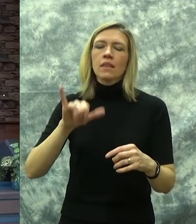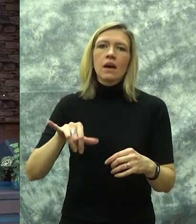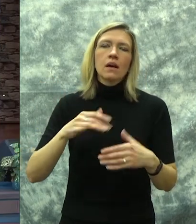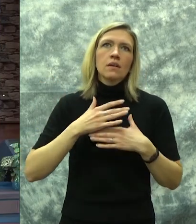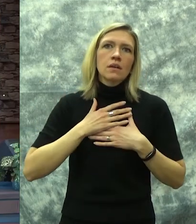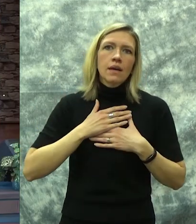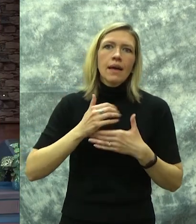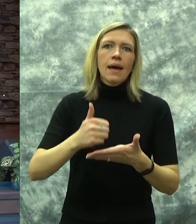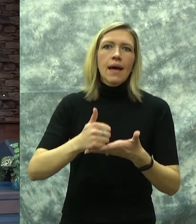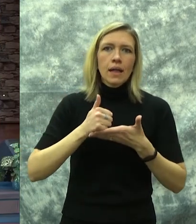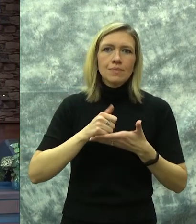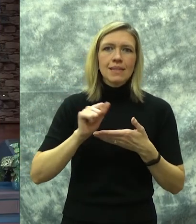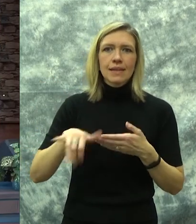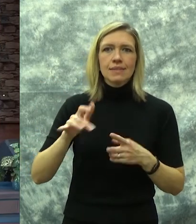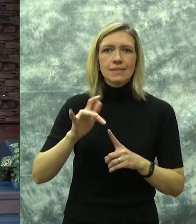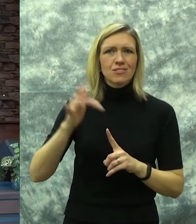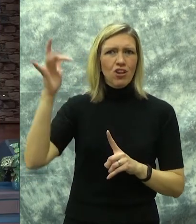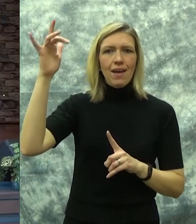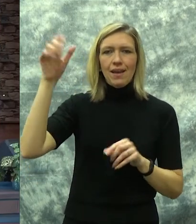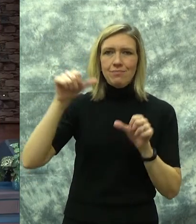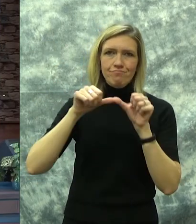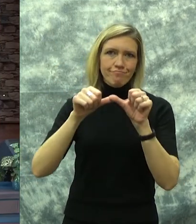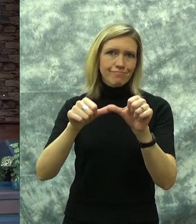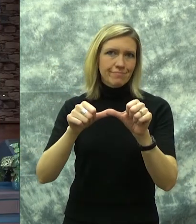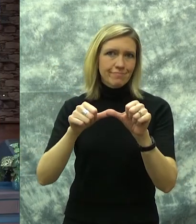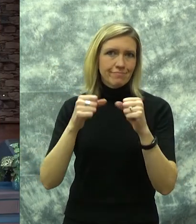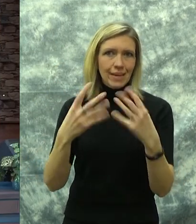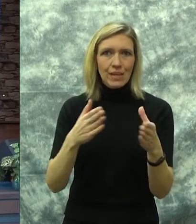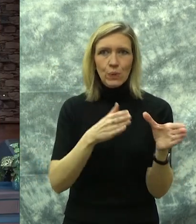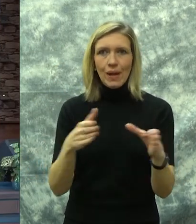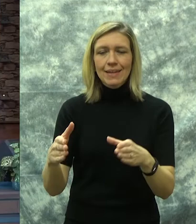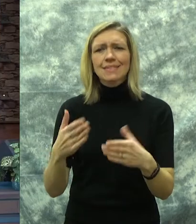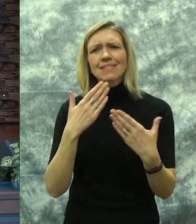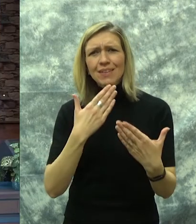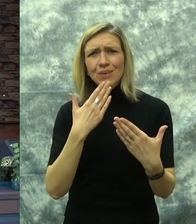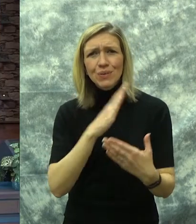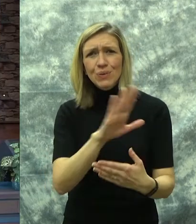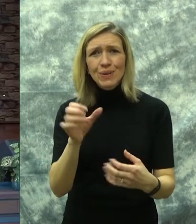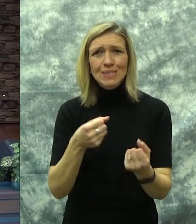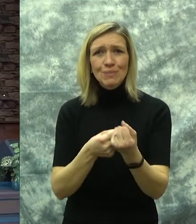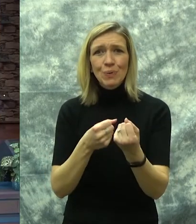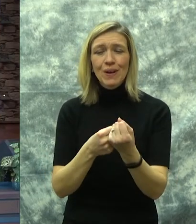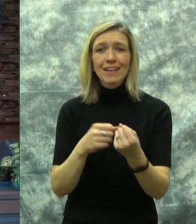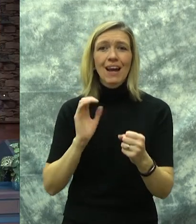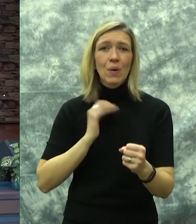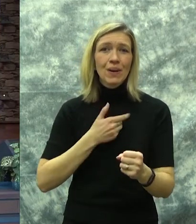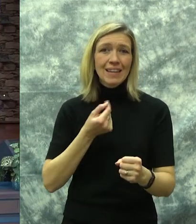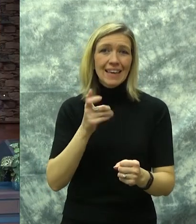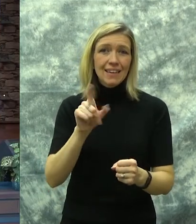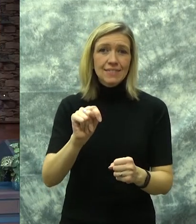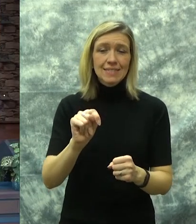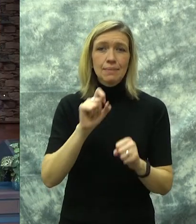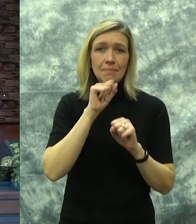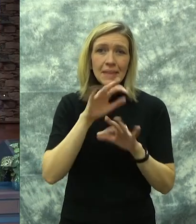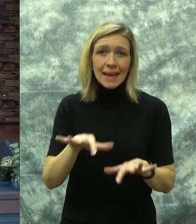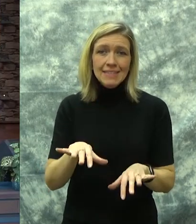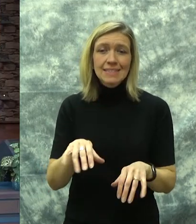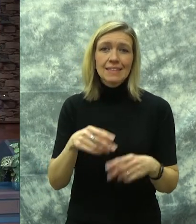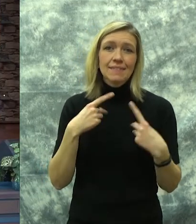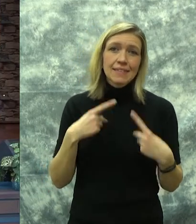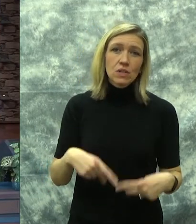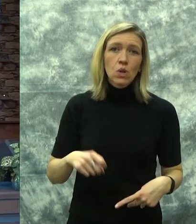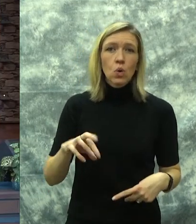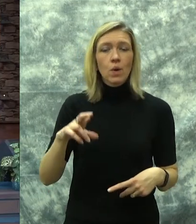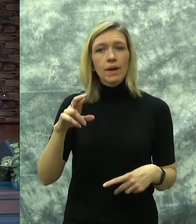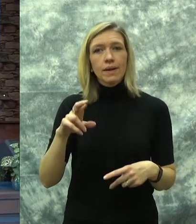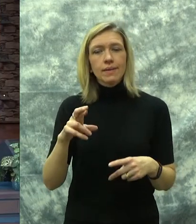beacon shine in so many wonderful ways. So thank you for your support. Let's take our gifts and bless them, whether they're physically here or there metaphorically, as we